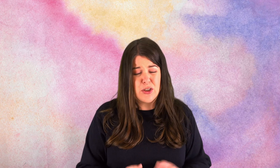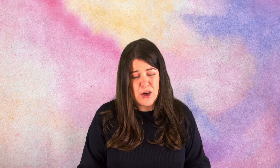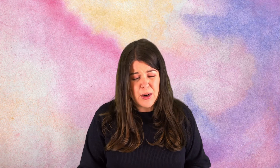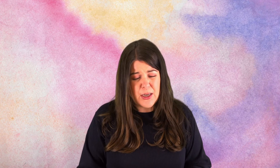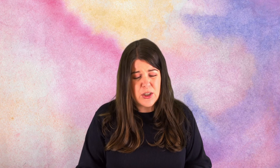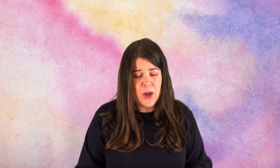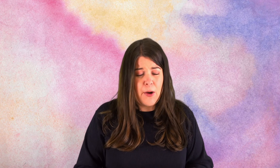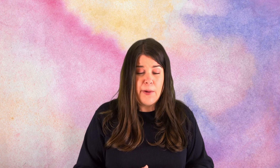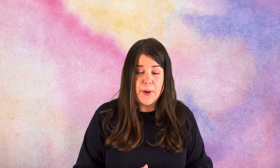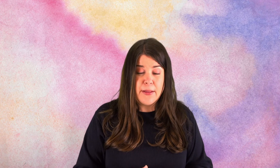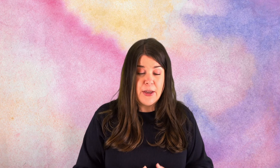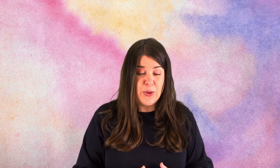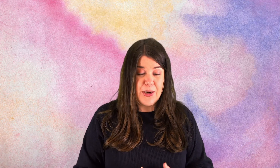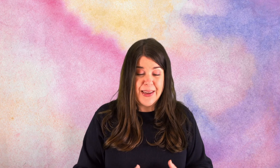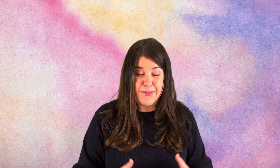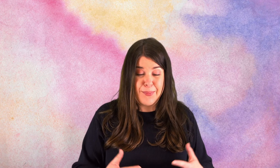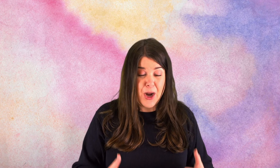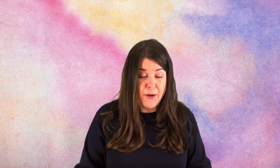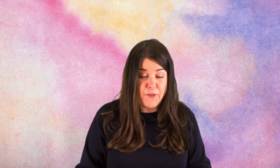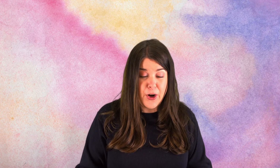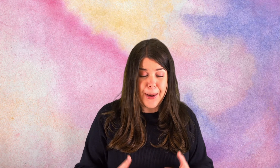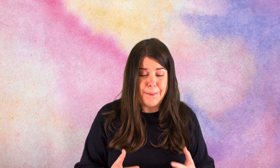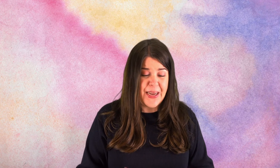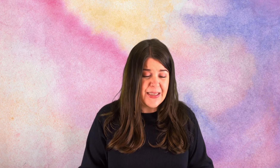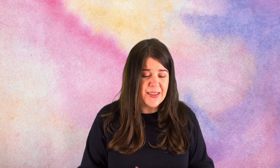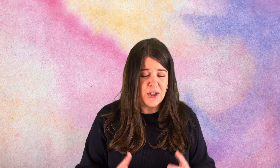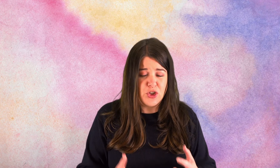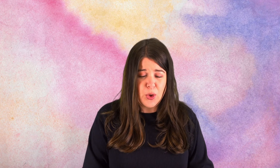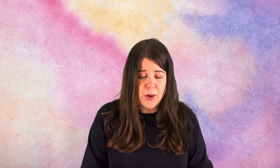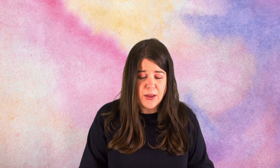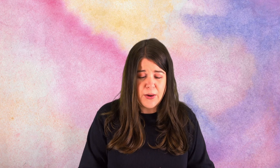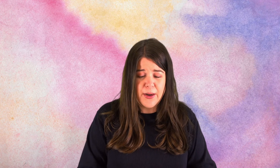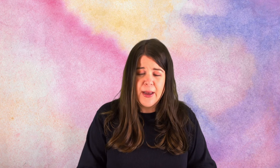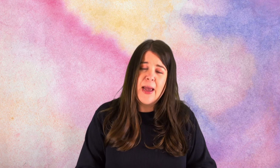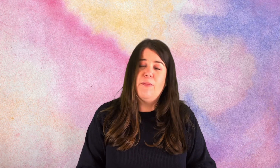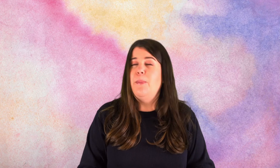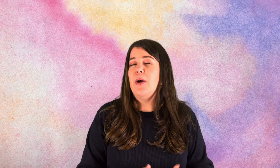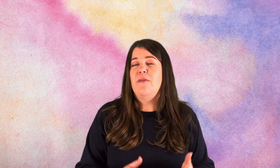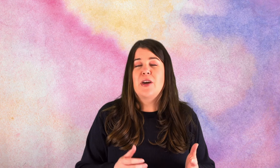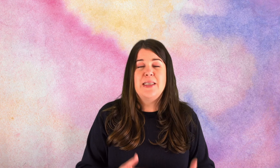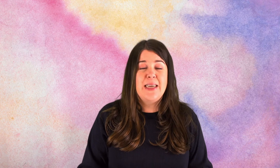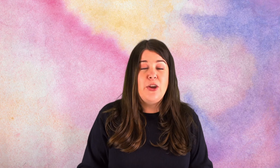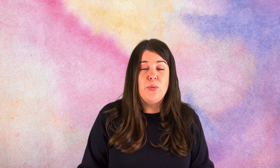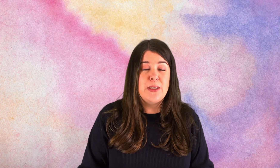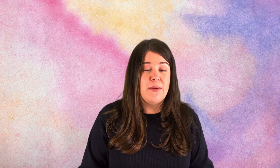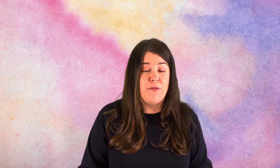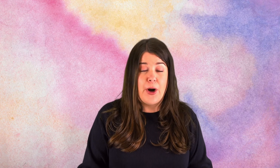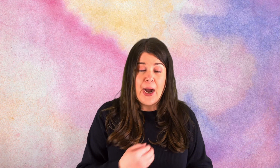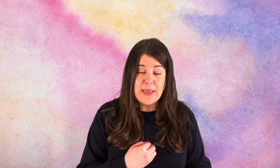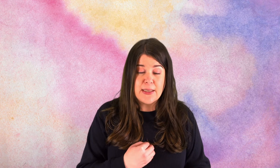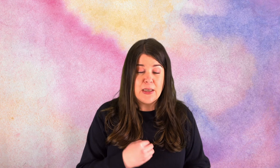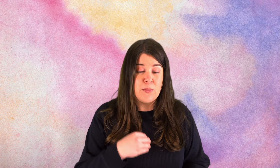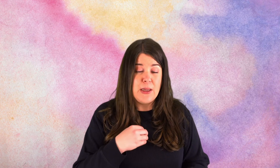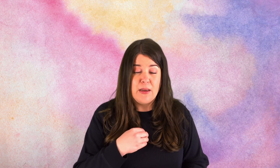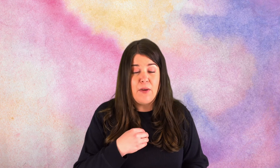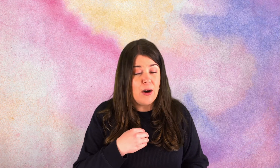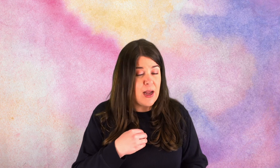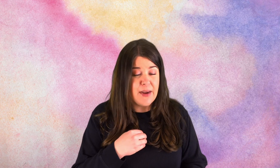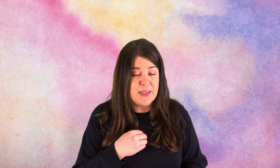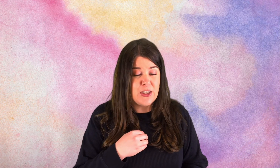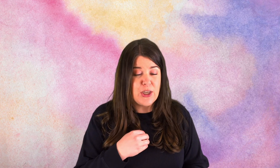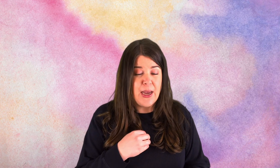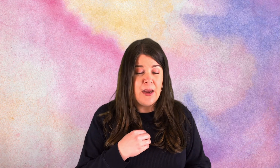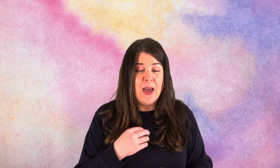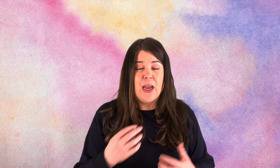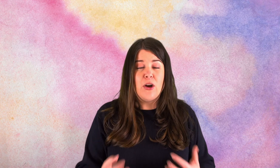or discouraged, we pray that you would give them comfort and peace and joy, Lord. And we pray for continued wisdom for us as we live our